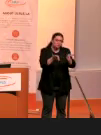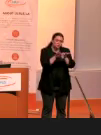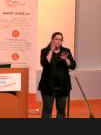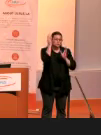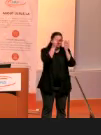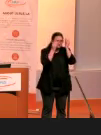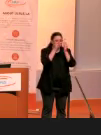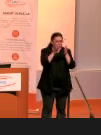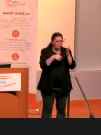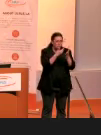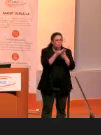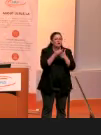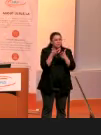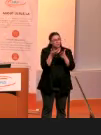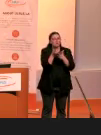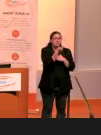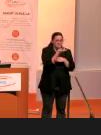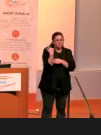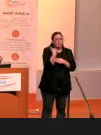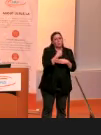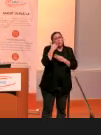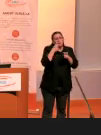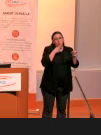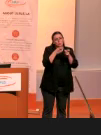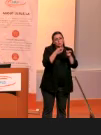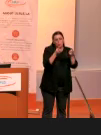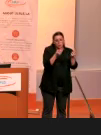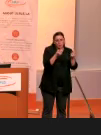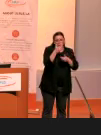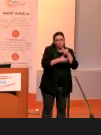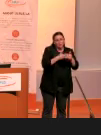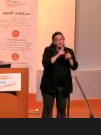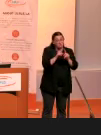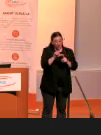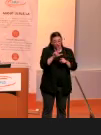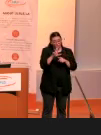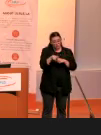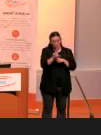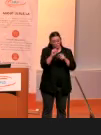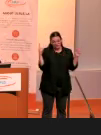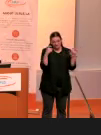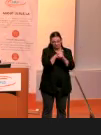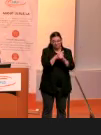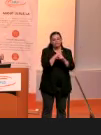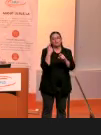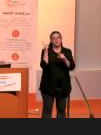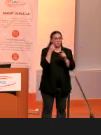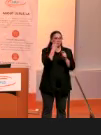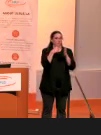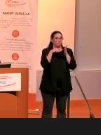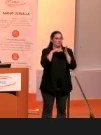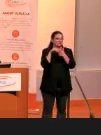know how to control. But it's not the whole story in lupus. So this was a study that,